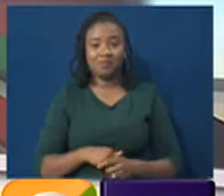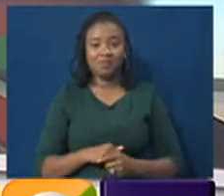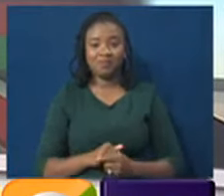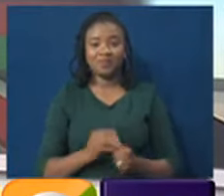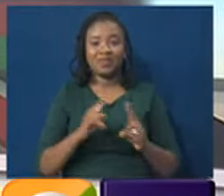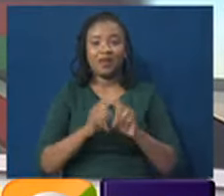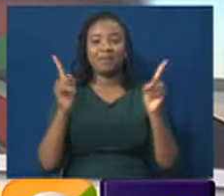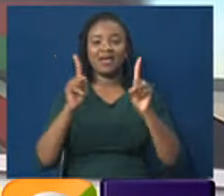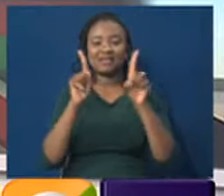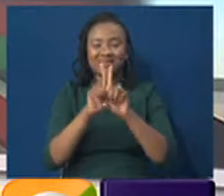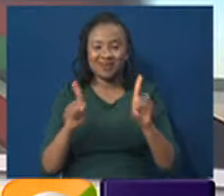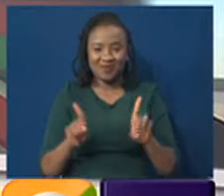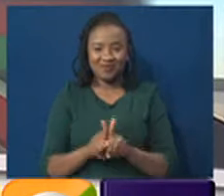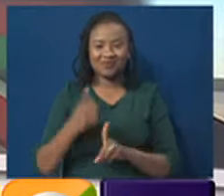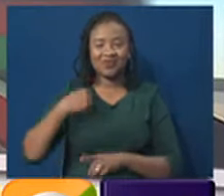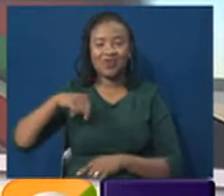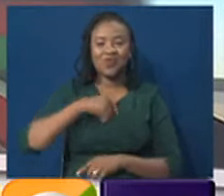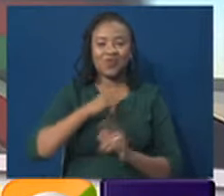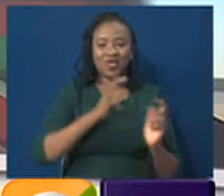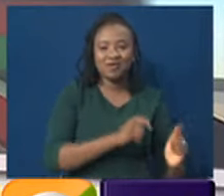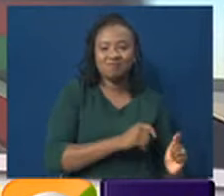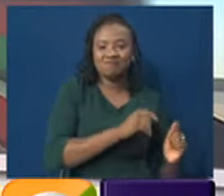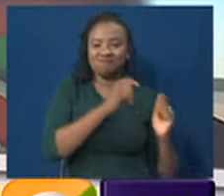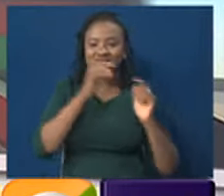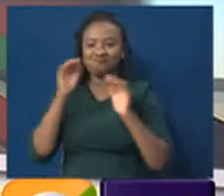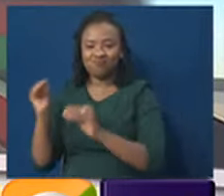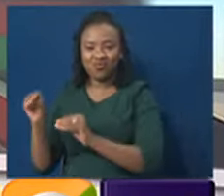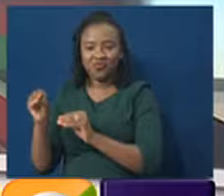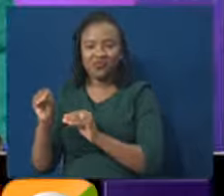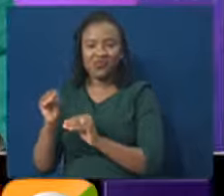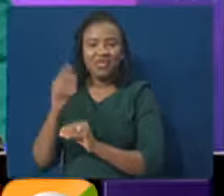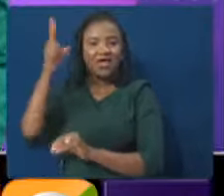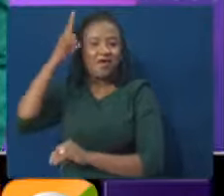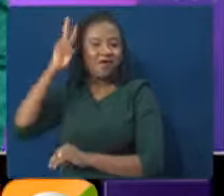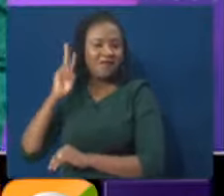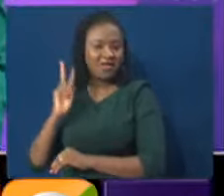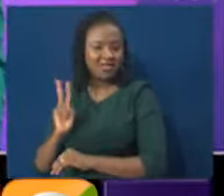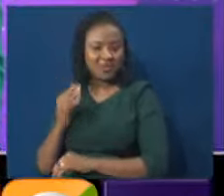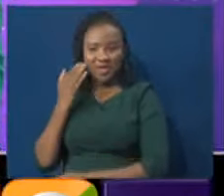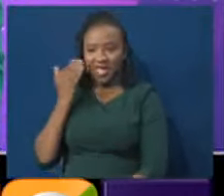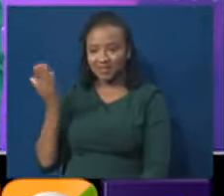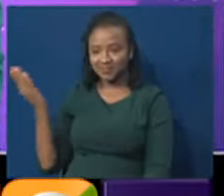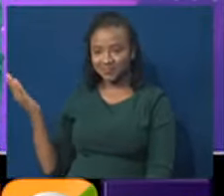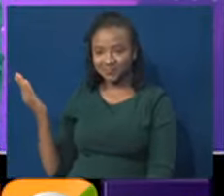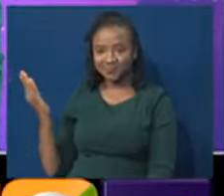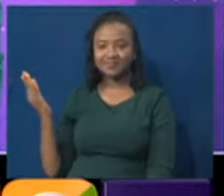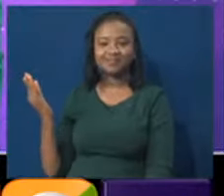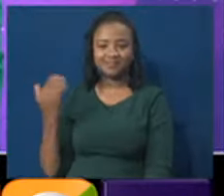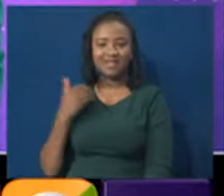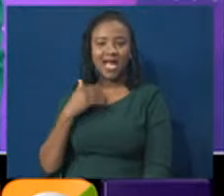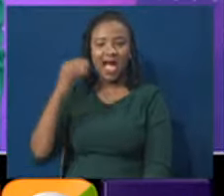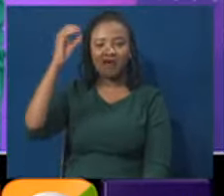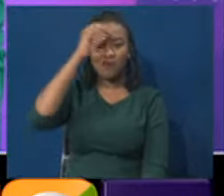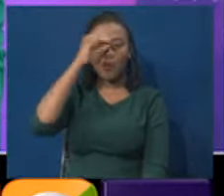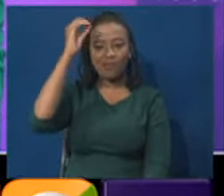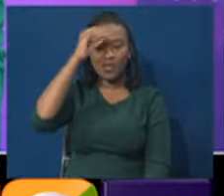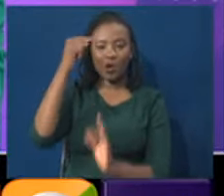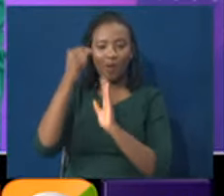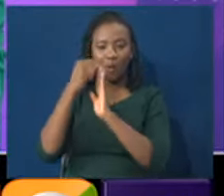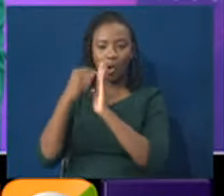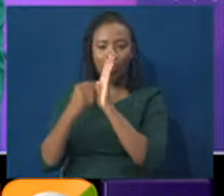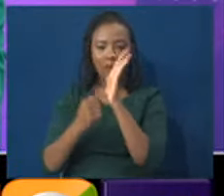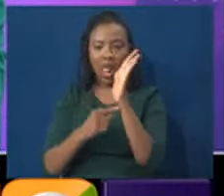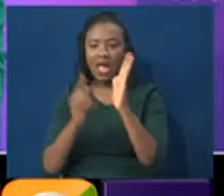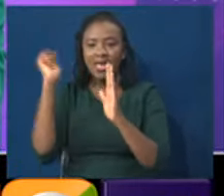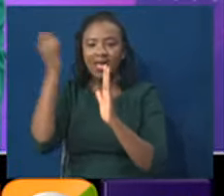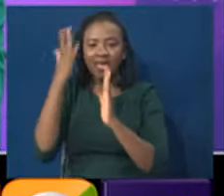the meantime, we're going to cross over to Victoria, who has the opinion pollers on what they have to say about what they found Kenyans